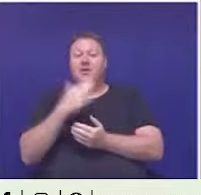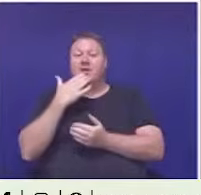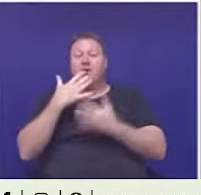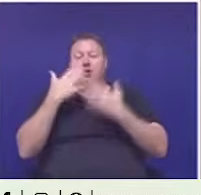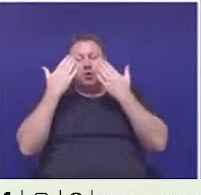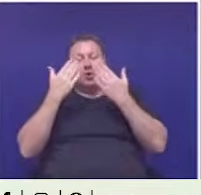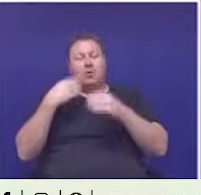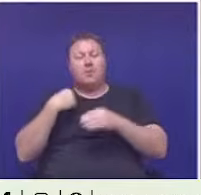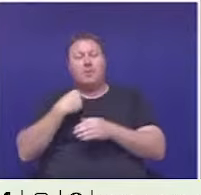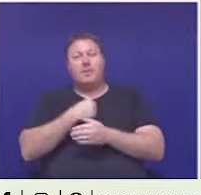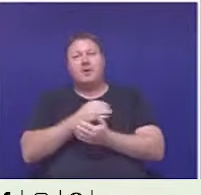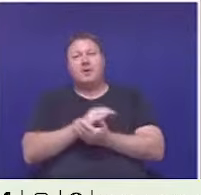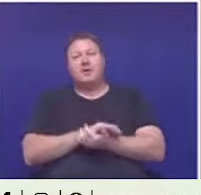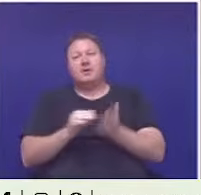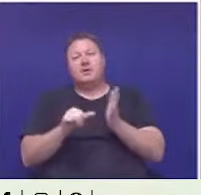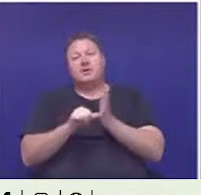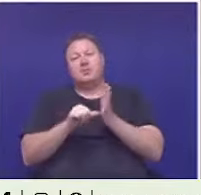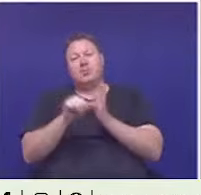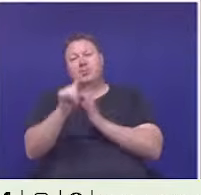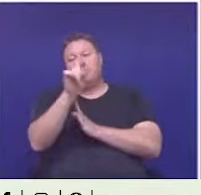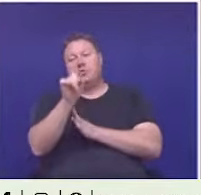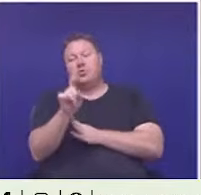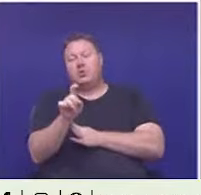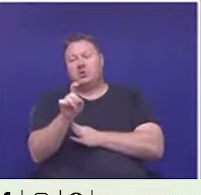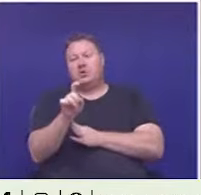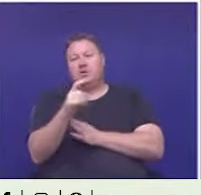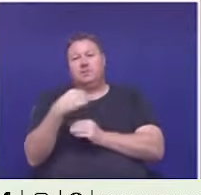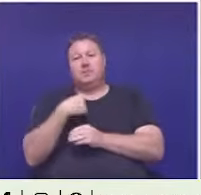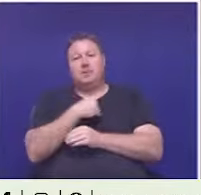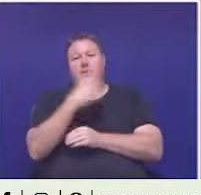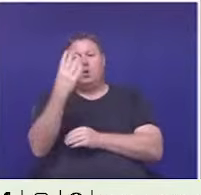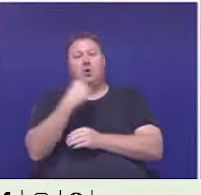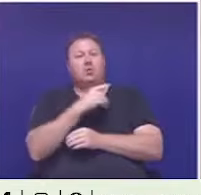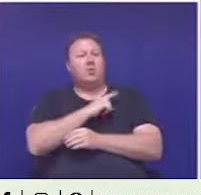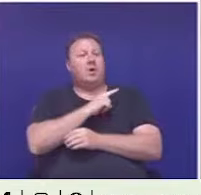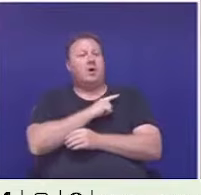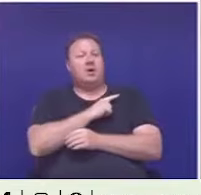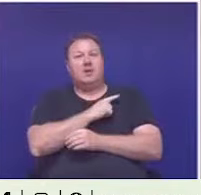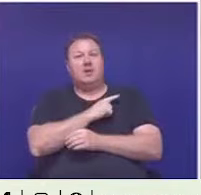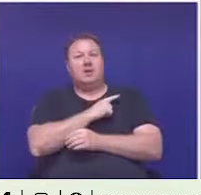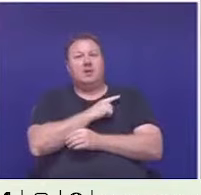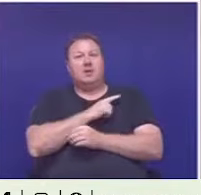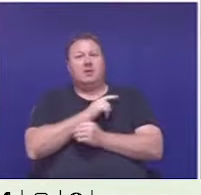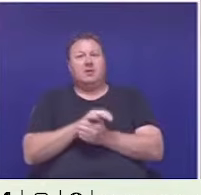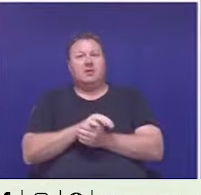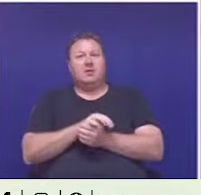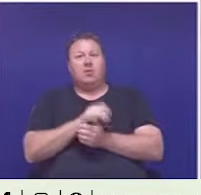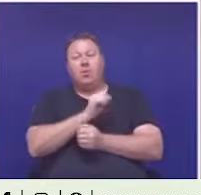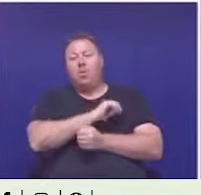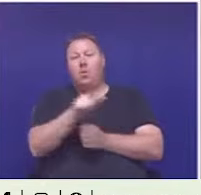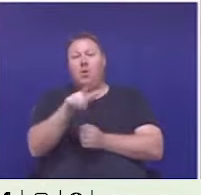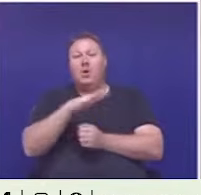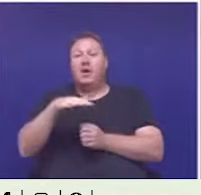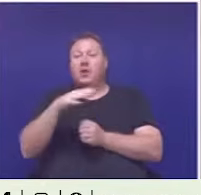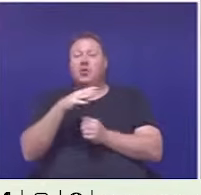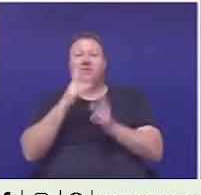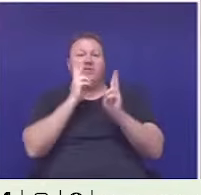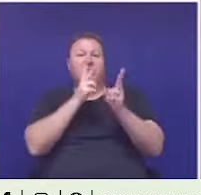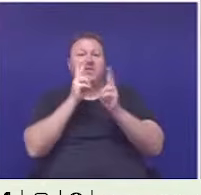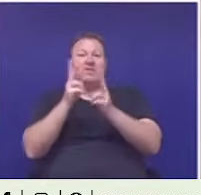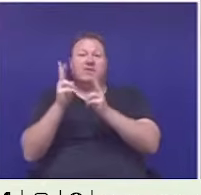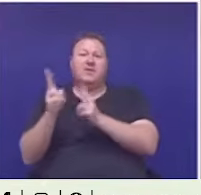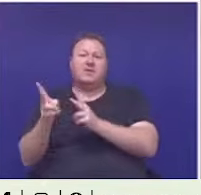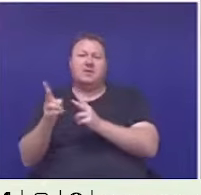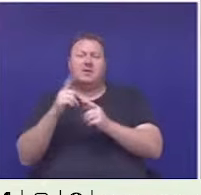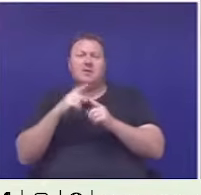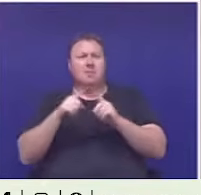Member. And it's an important question that the member asks, because everywhere you go, people say, but then if this is a